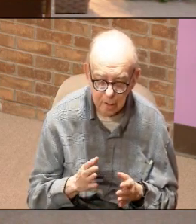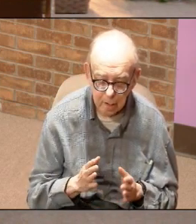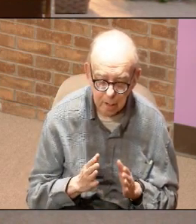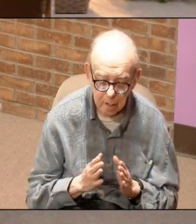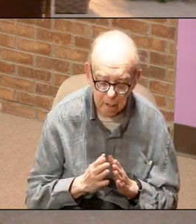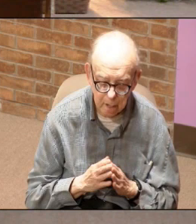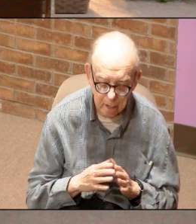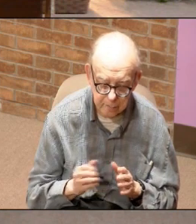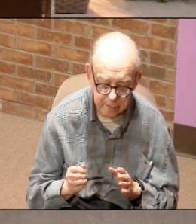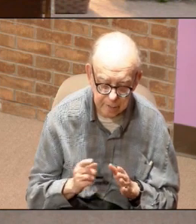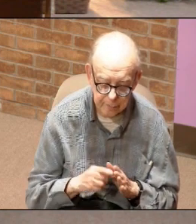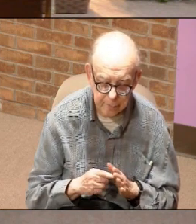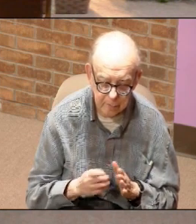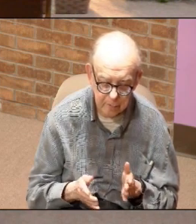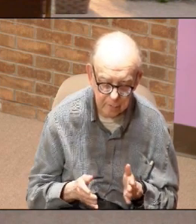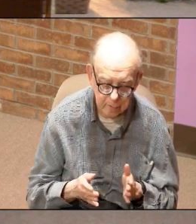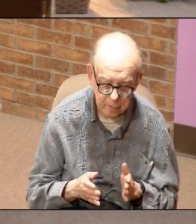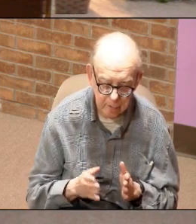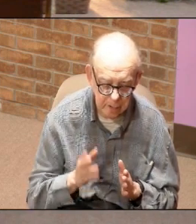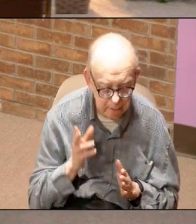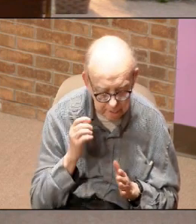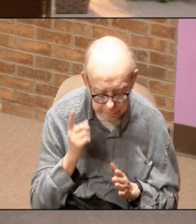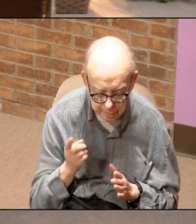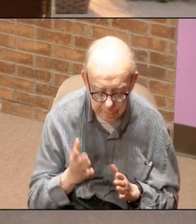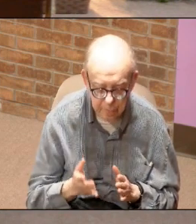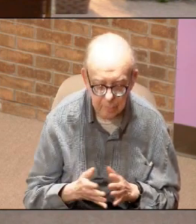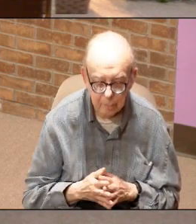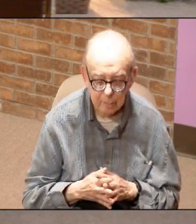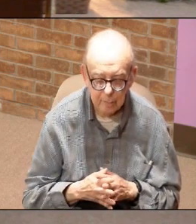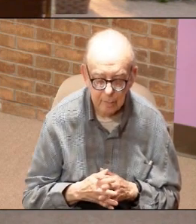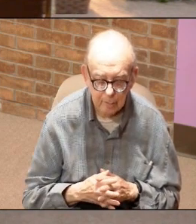I'm just going to take a few minutes and just listen to you.